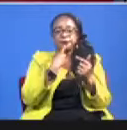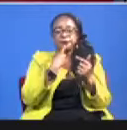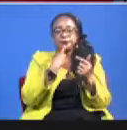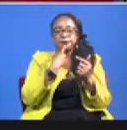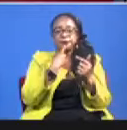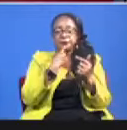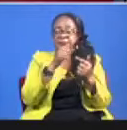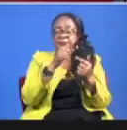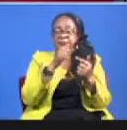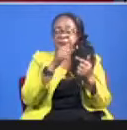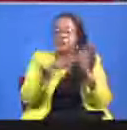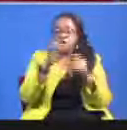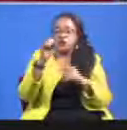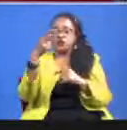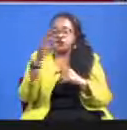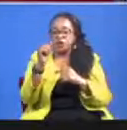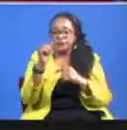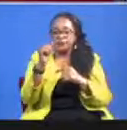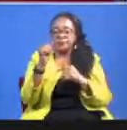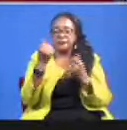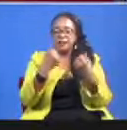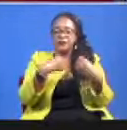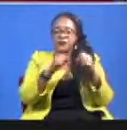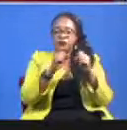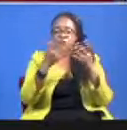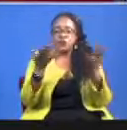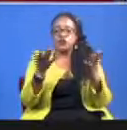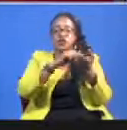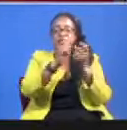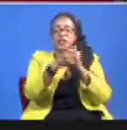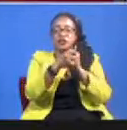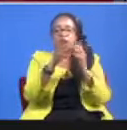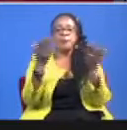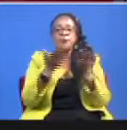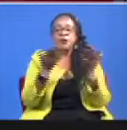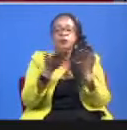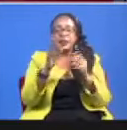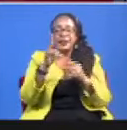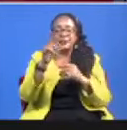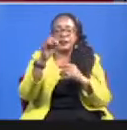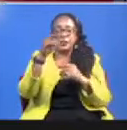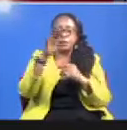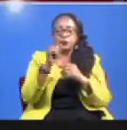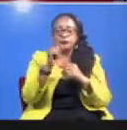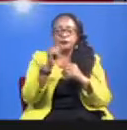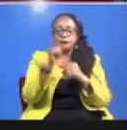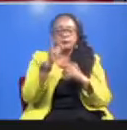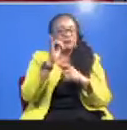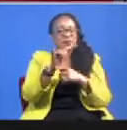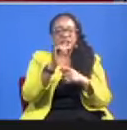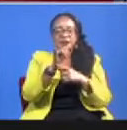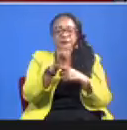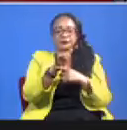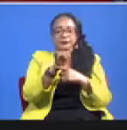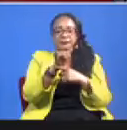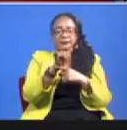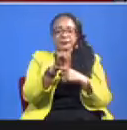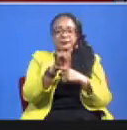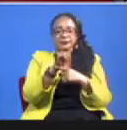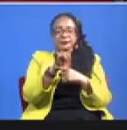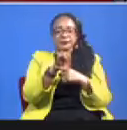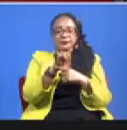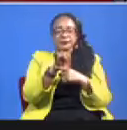the concessions, be they the one for Shah, the airport or the transaction regarding Ketraco, are not